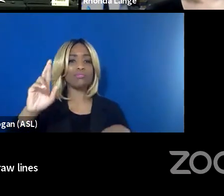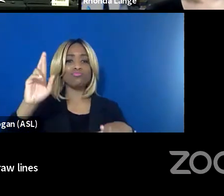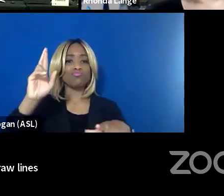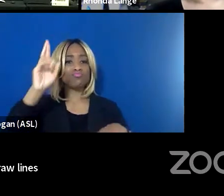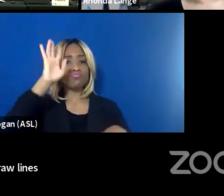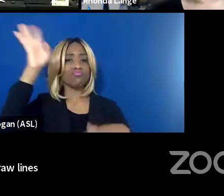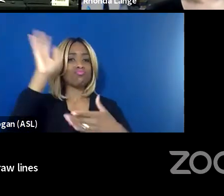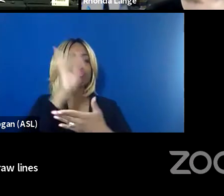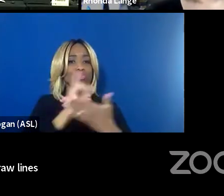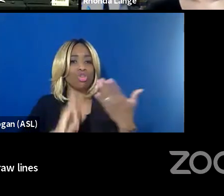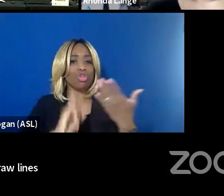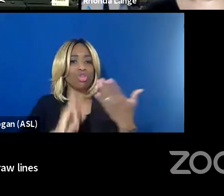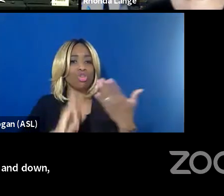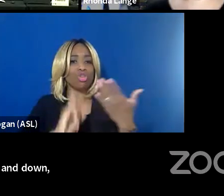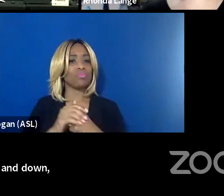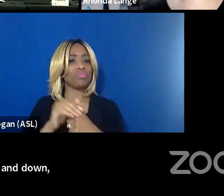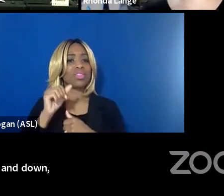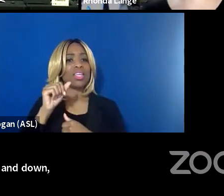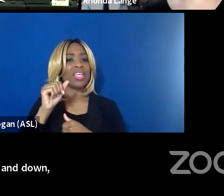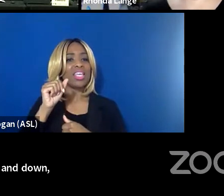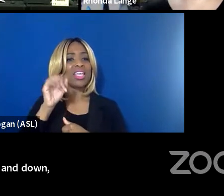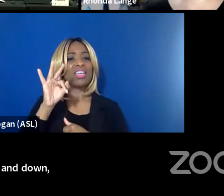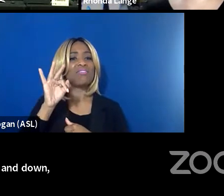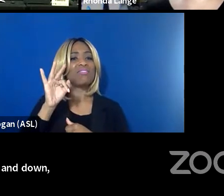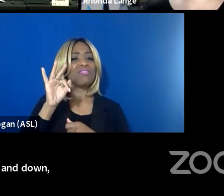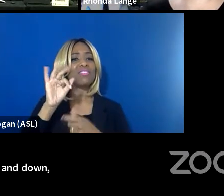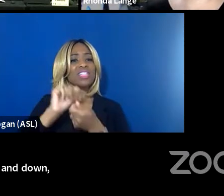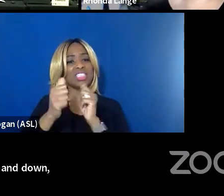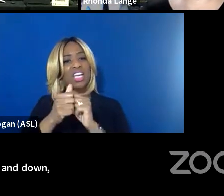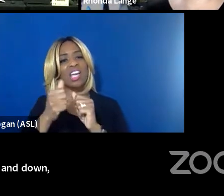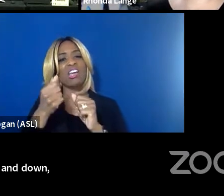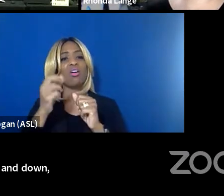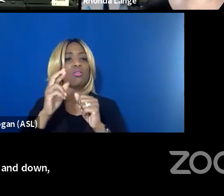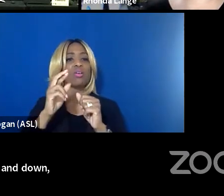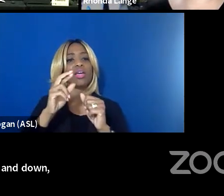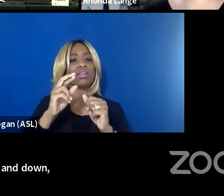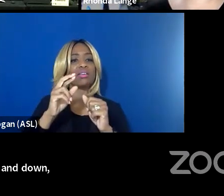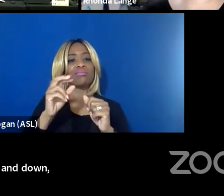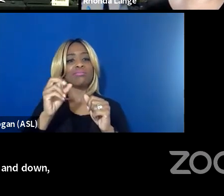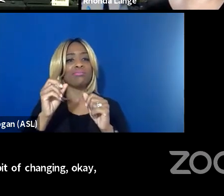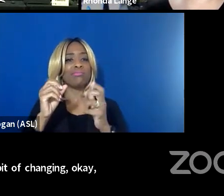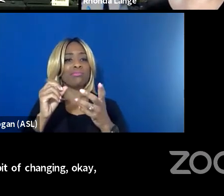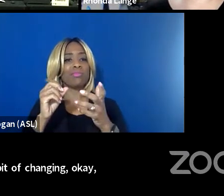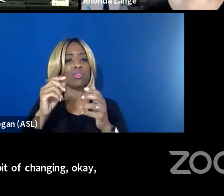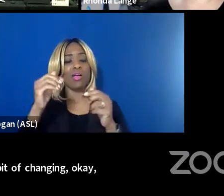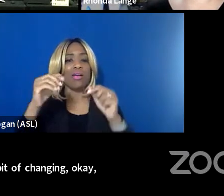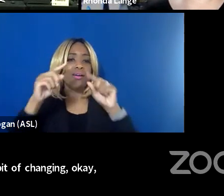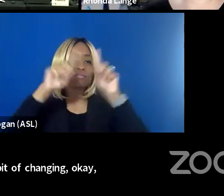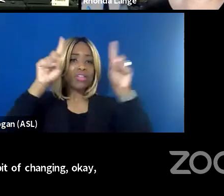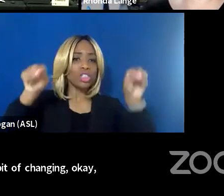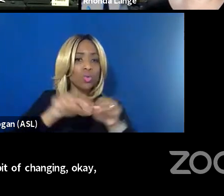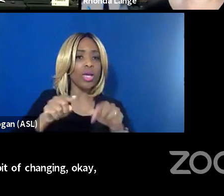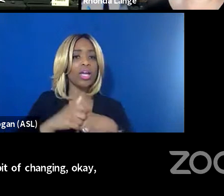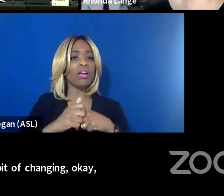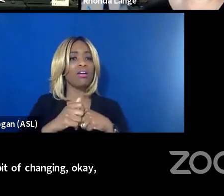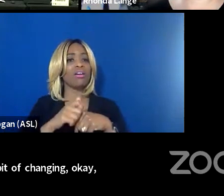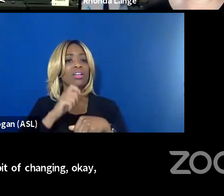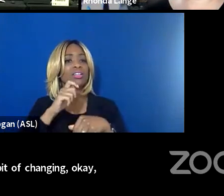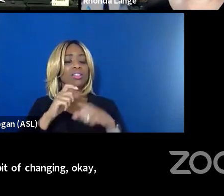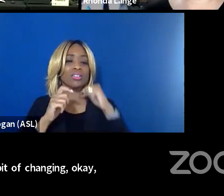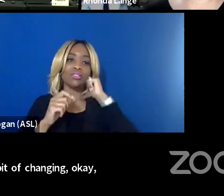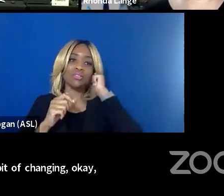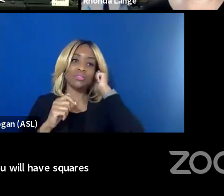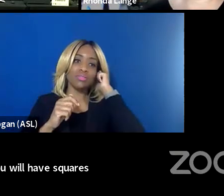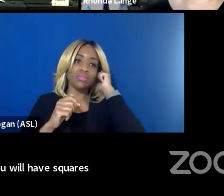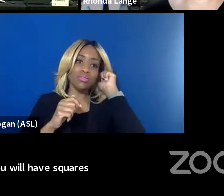And if there's any bit of changing, okay, you can make it, you know, you'll have squares. And